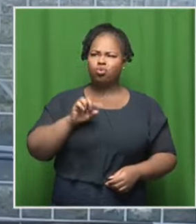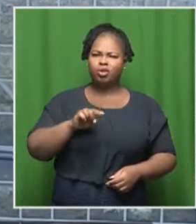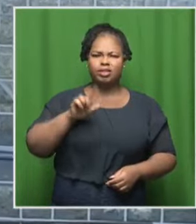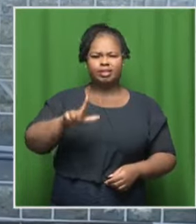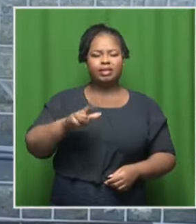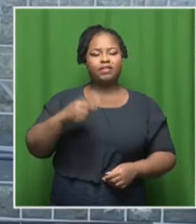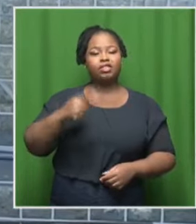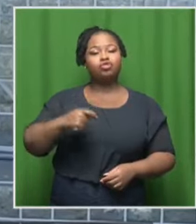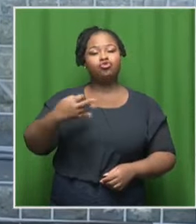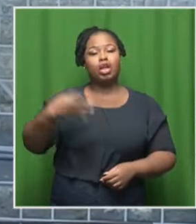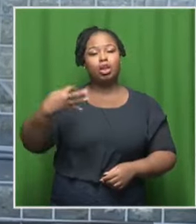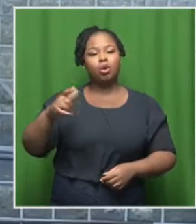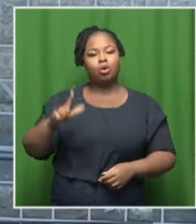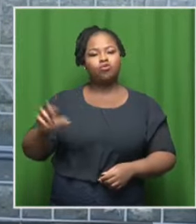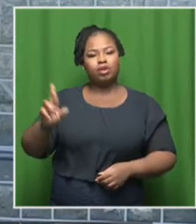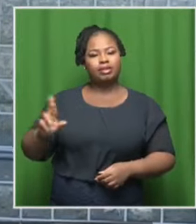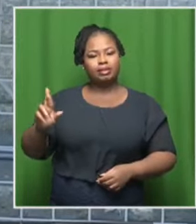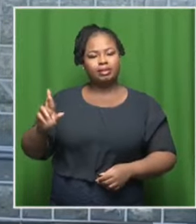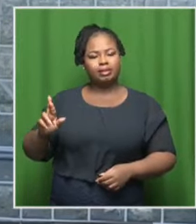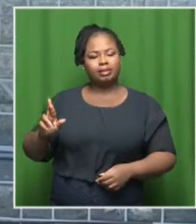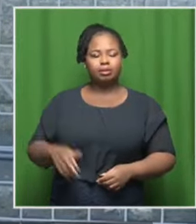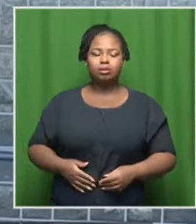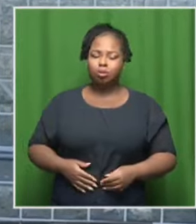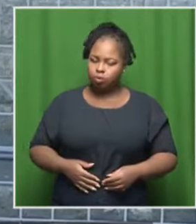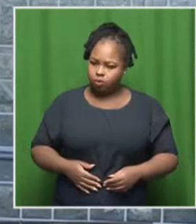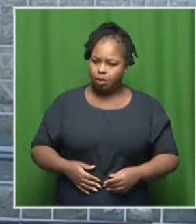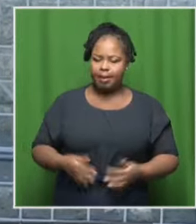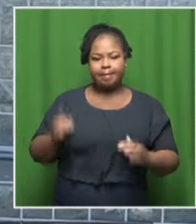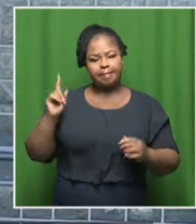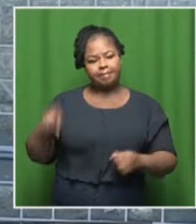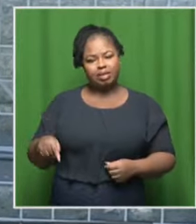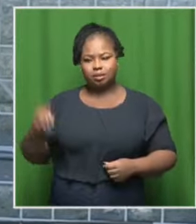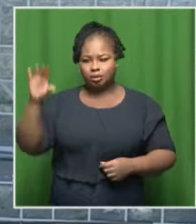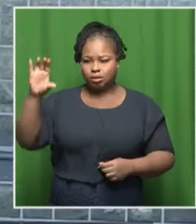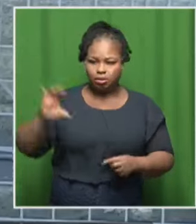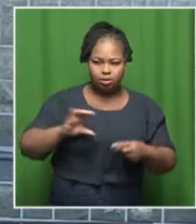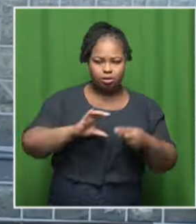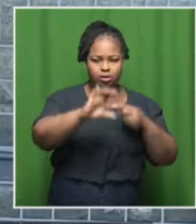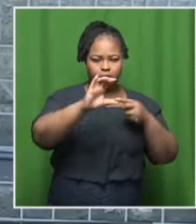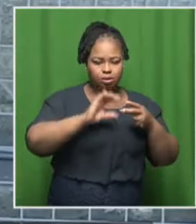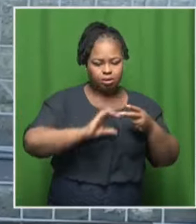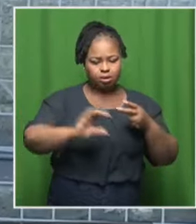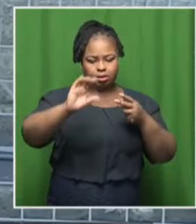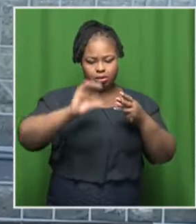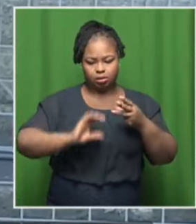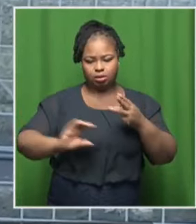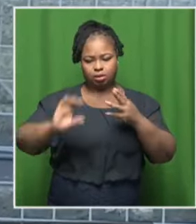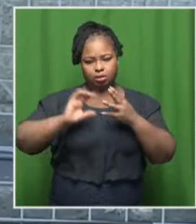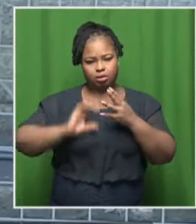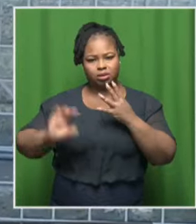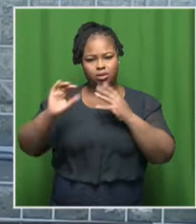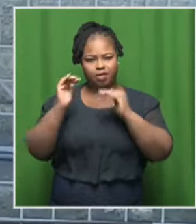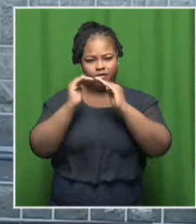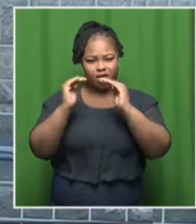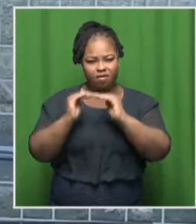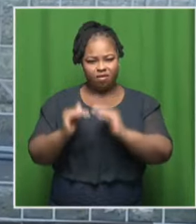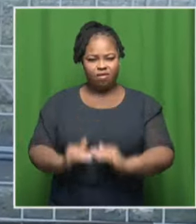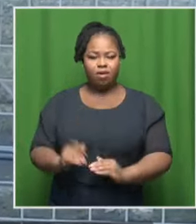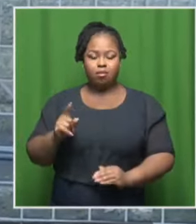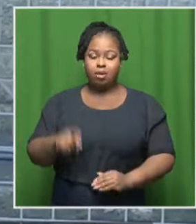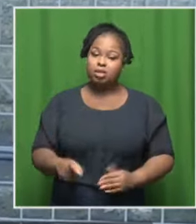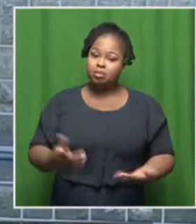rand, that the government has to play with, and they have to allocate it in the most optimal way as possible. So these are some of the issues.